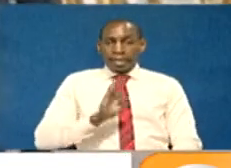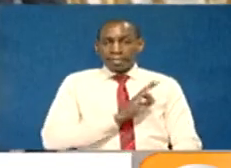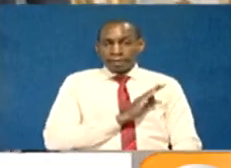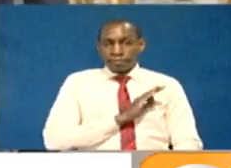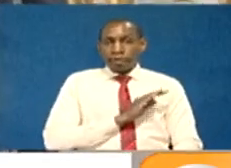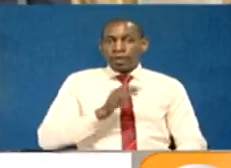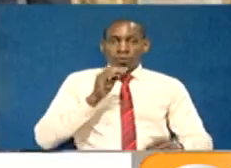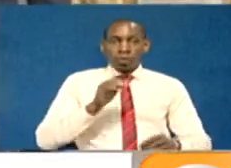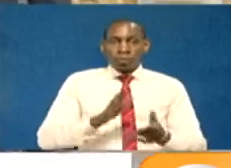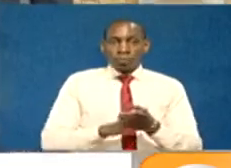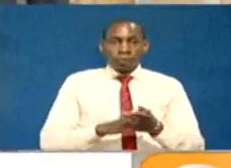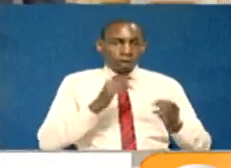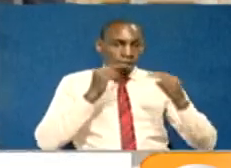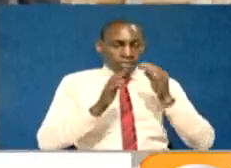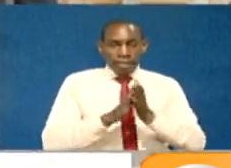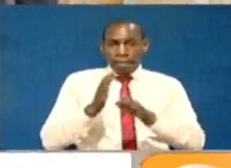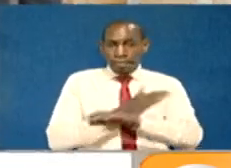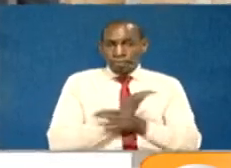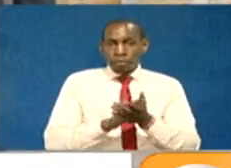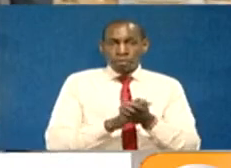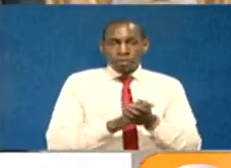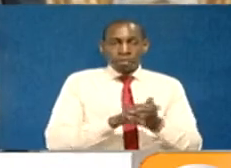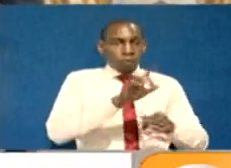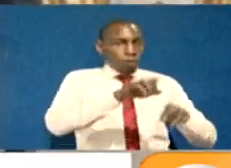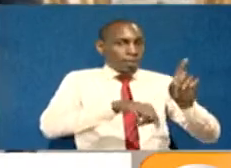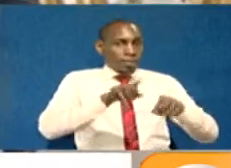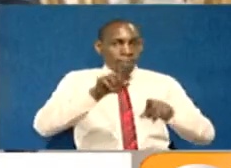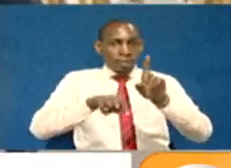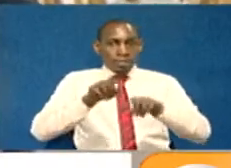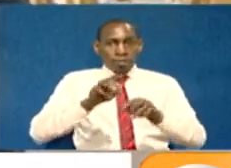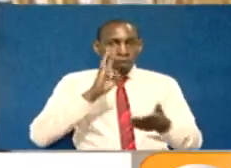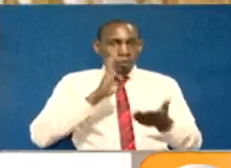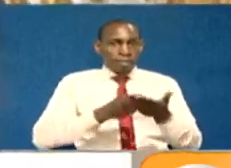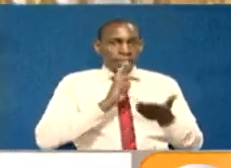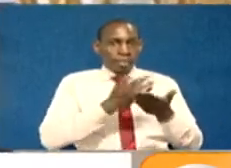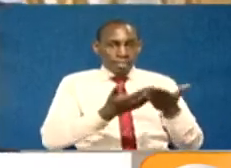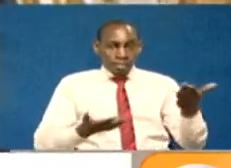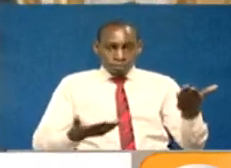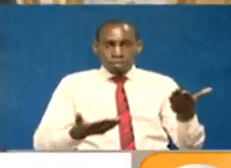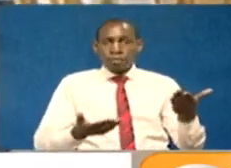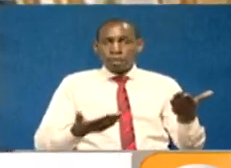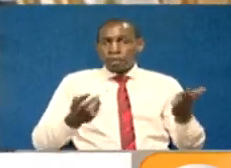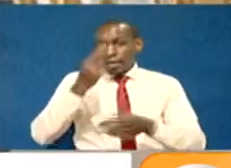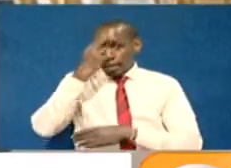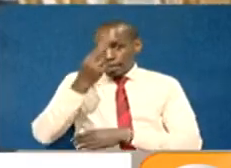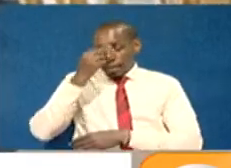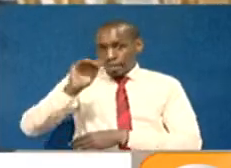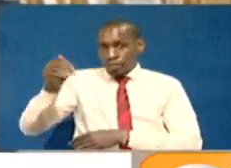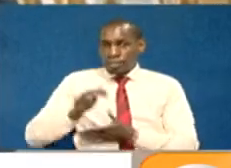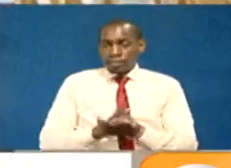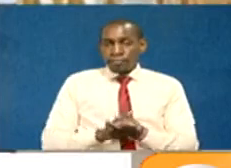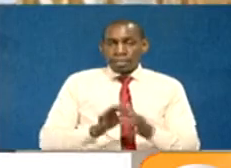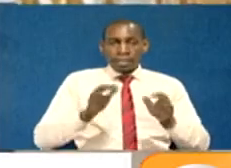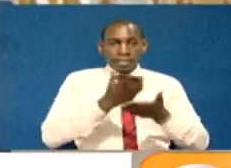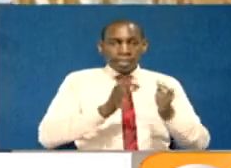at the nominated MP's home. Earlier, there were glaring inconsistencies in statements recorded by detectives in Narok County, where